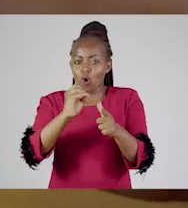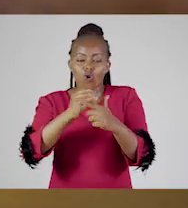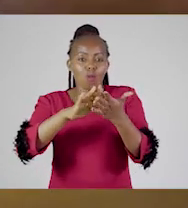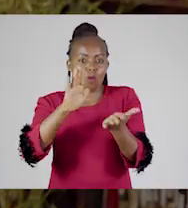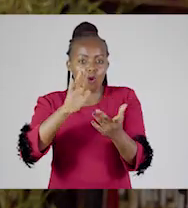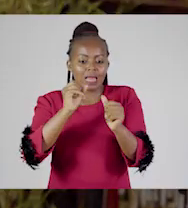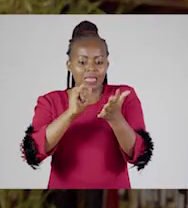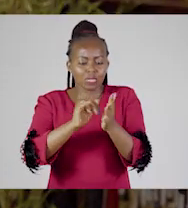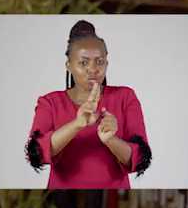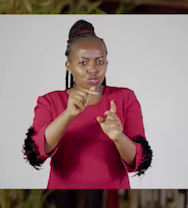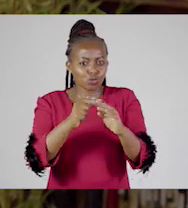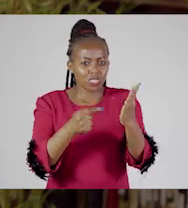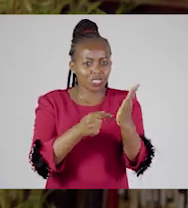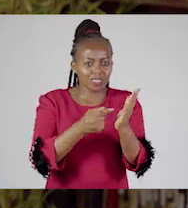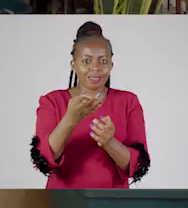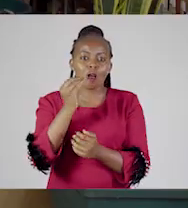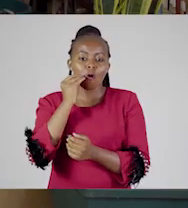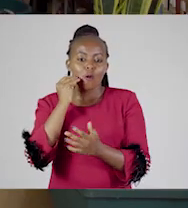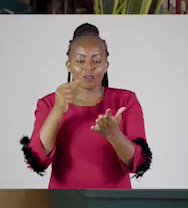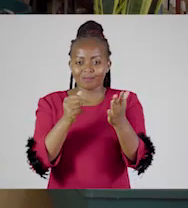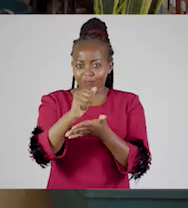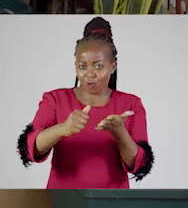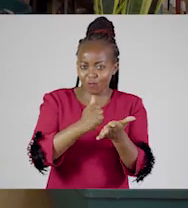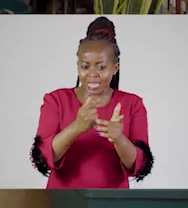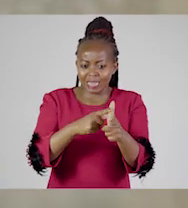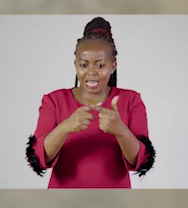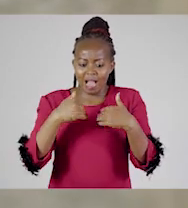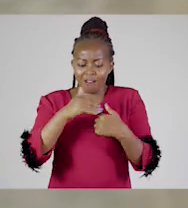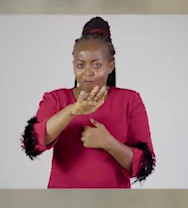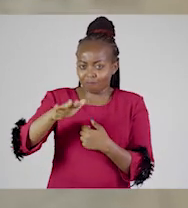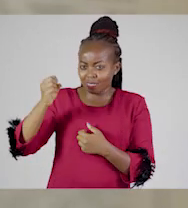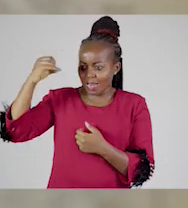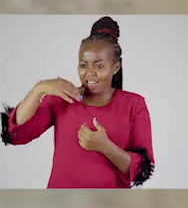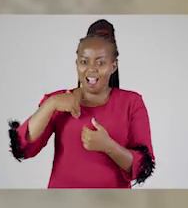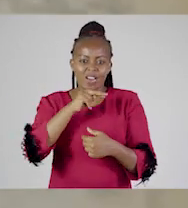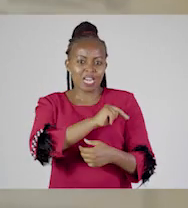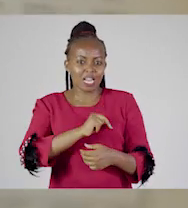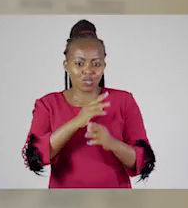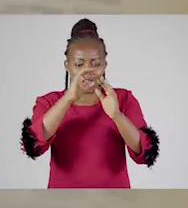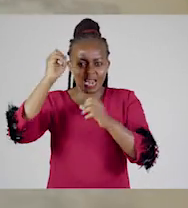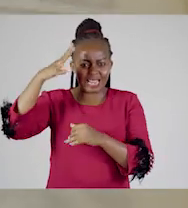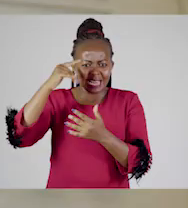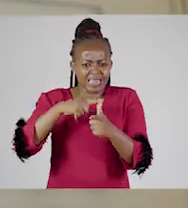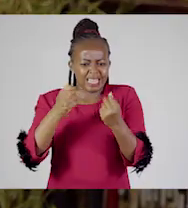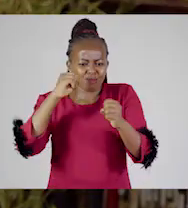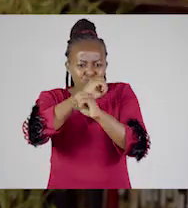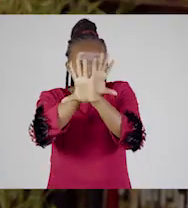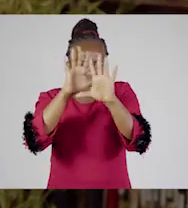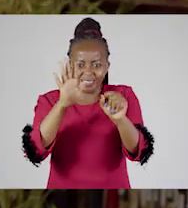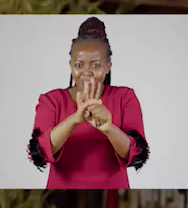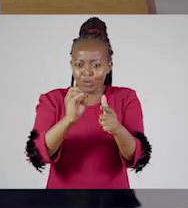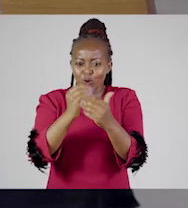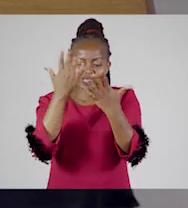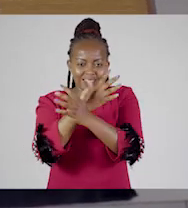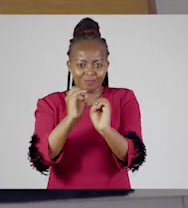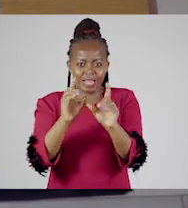use to digitize at home or in your office. You need to be in a well-lit area with natural light, so a space that's not too bright or too dark. You